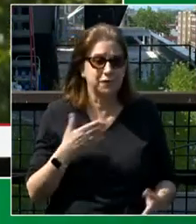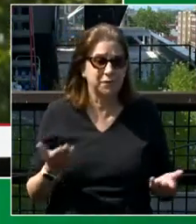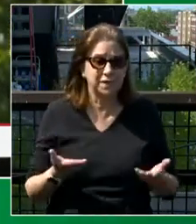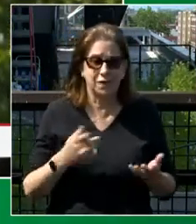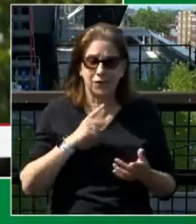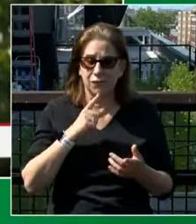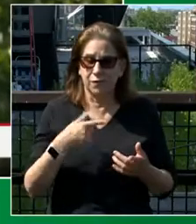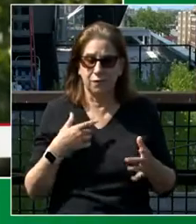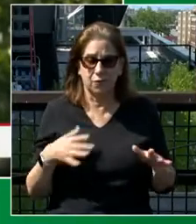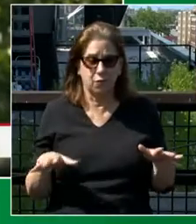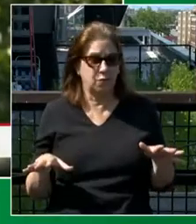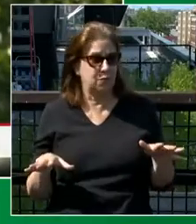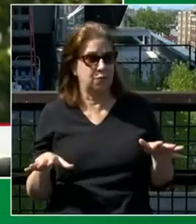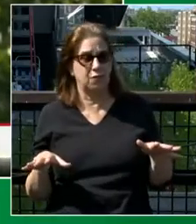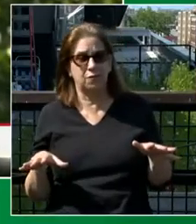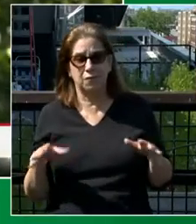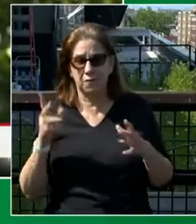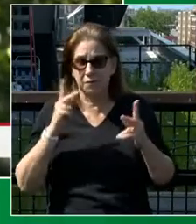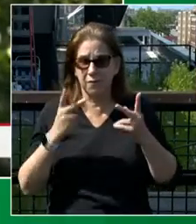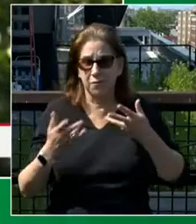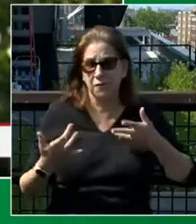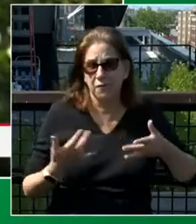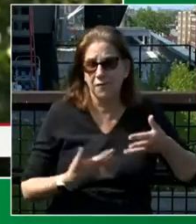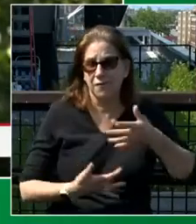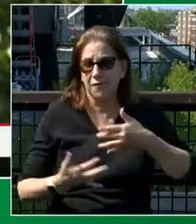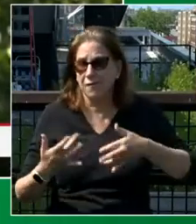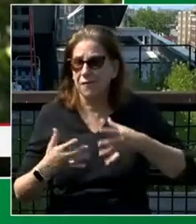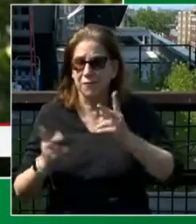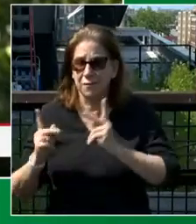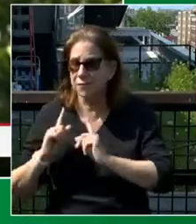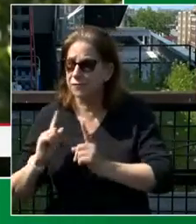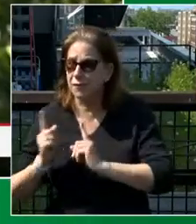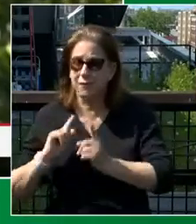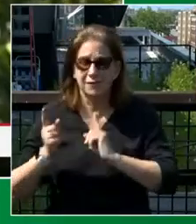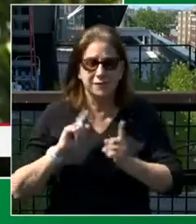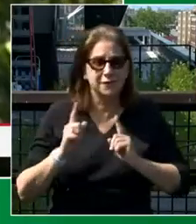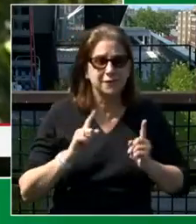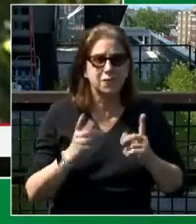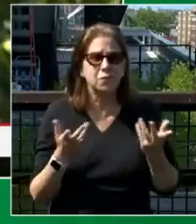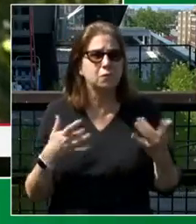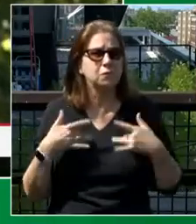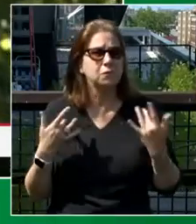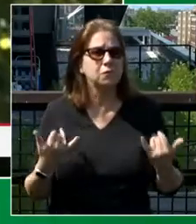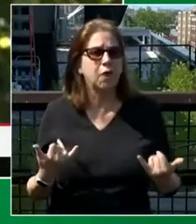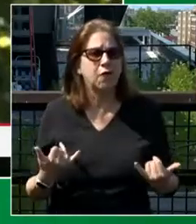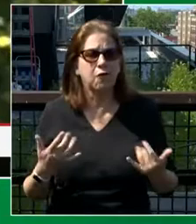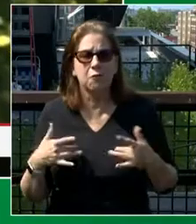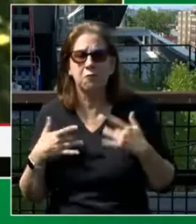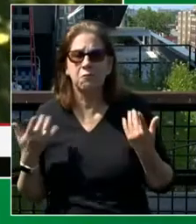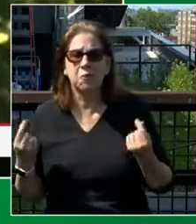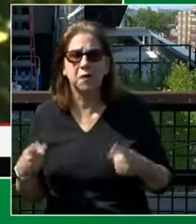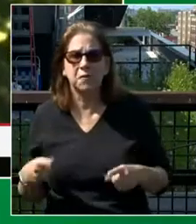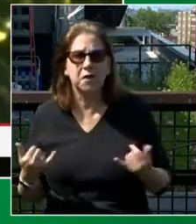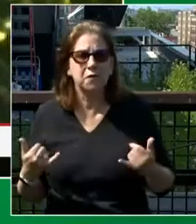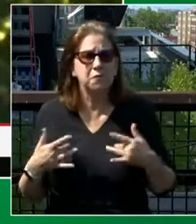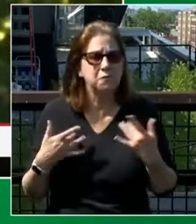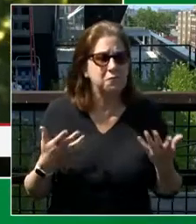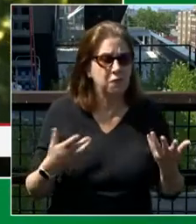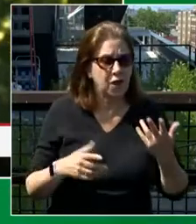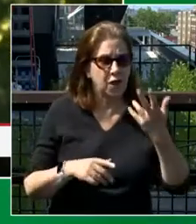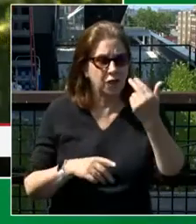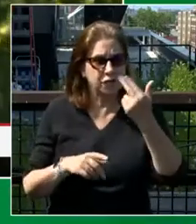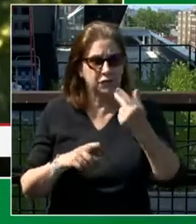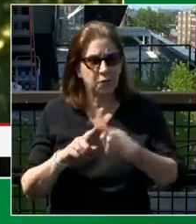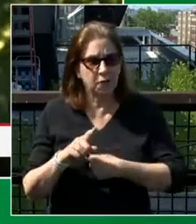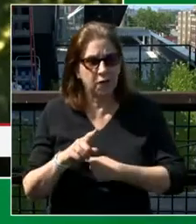as we talk about what's happening now, we have been in true fashion, like we've been doing the last 13 months, in collaboration with our